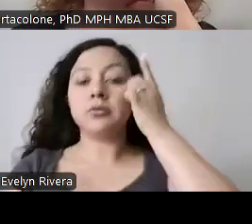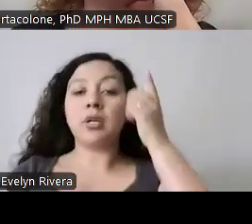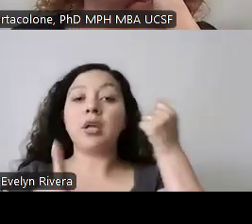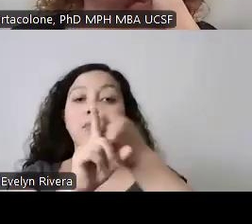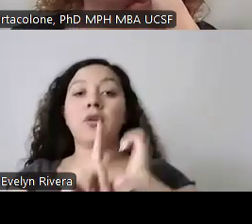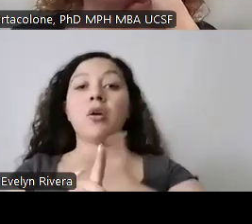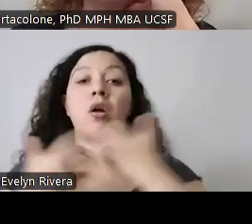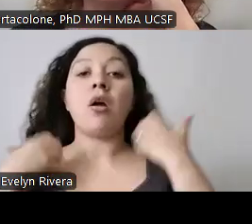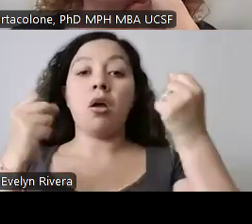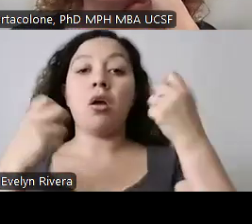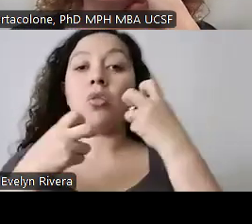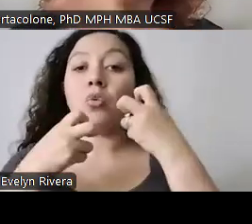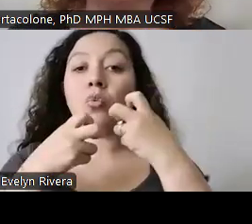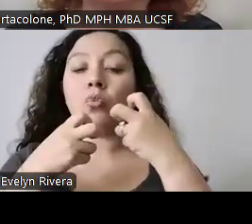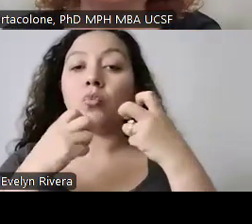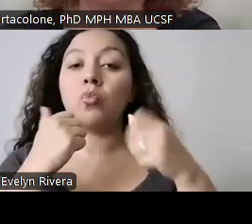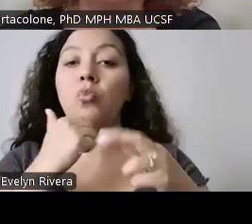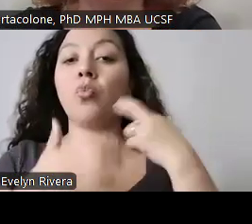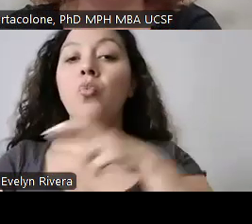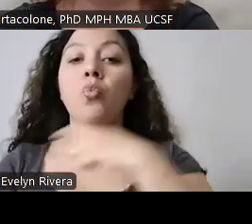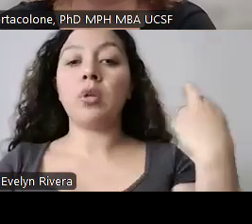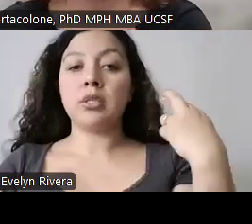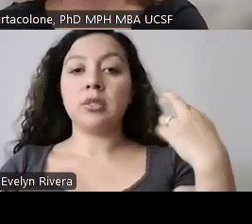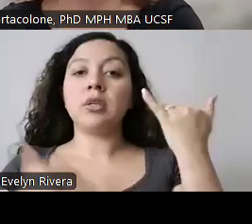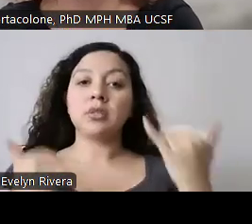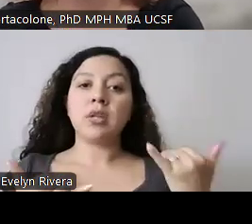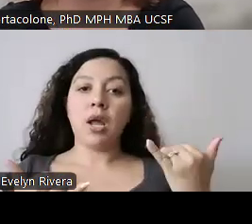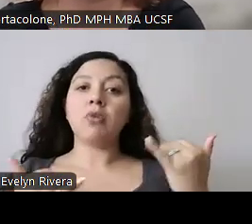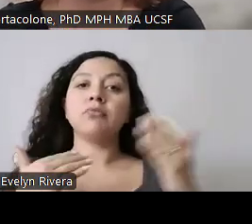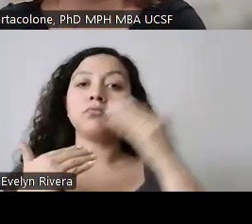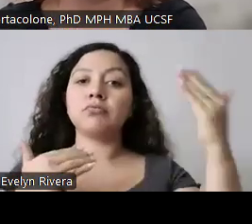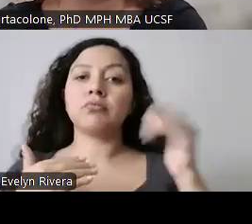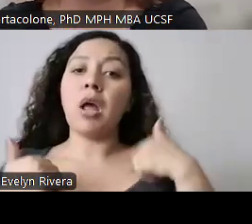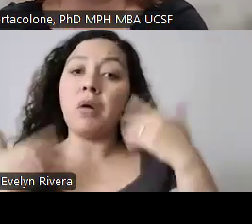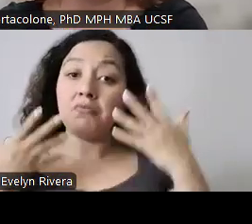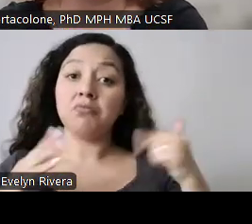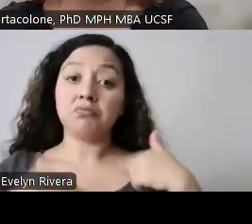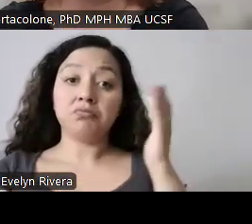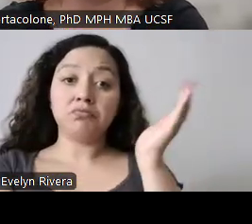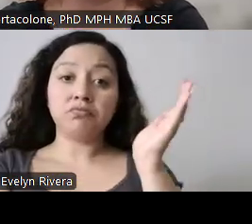there and pass it along to my colleagues, I believe.